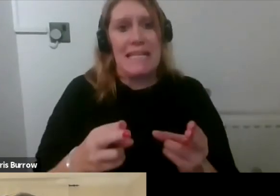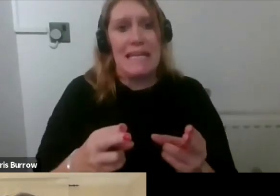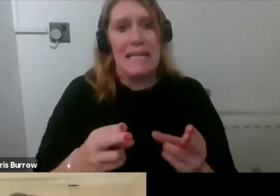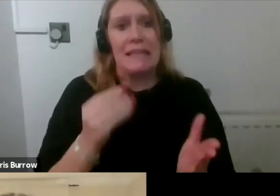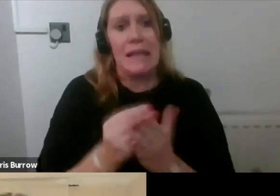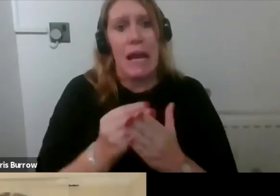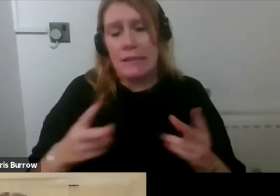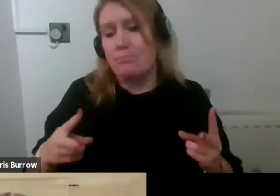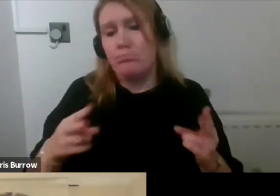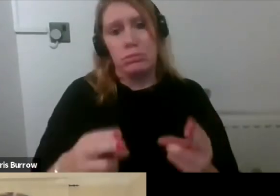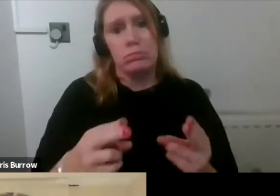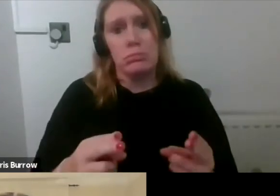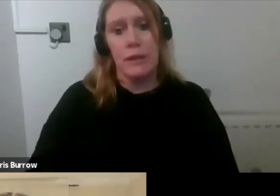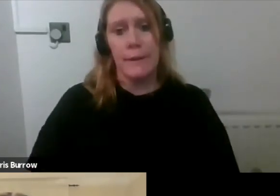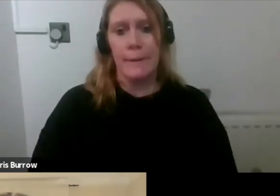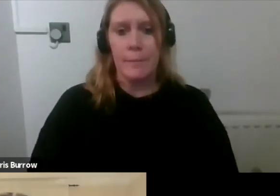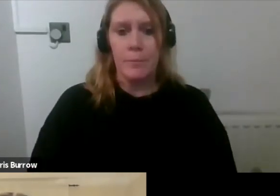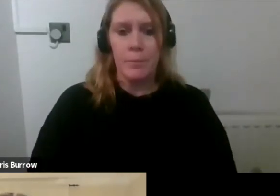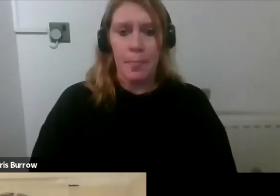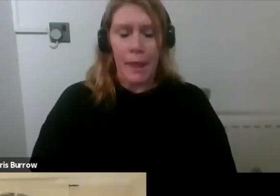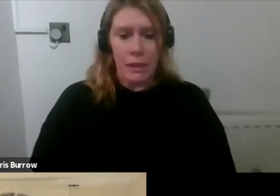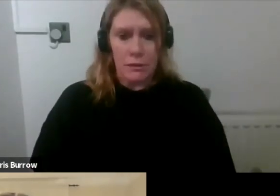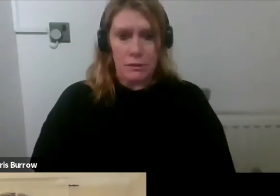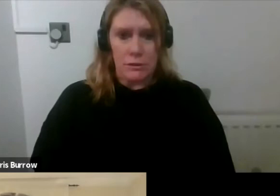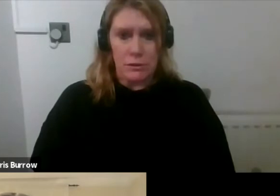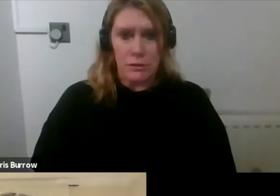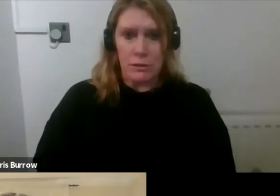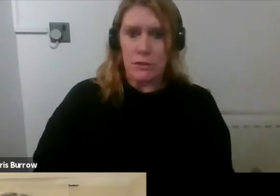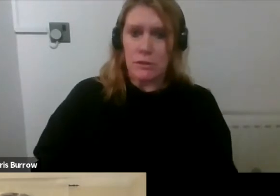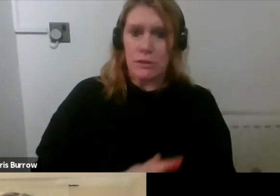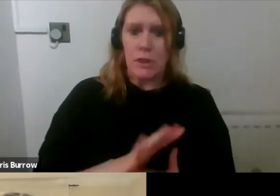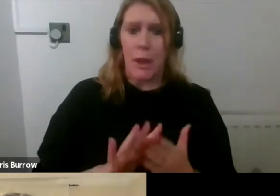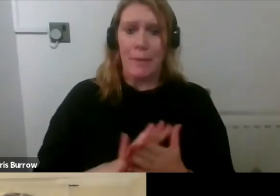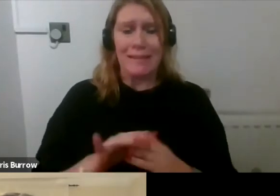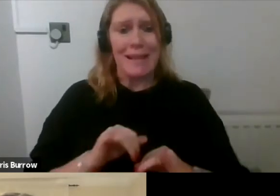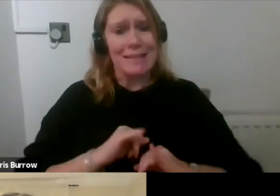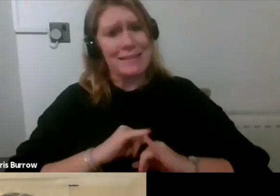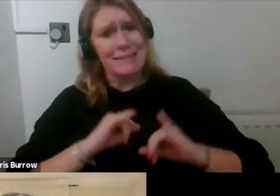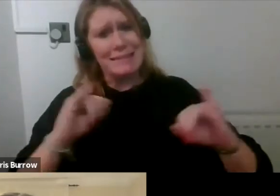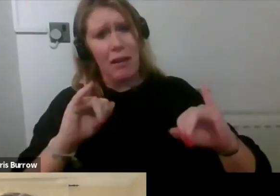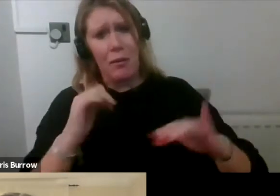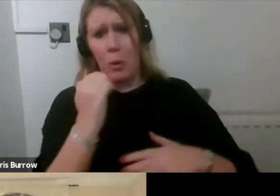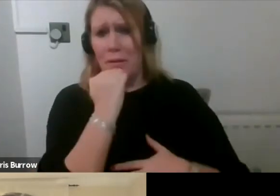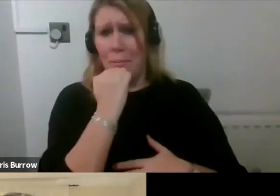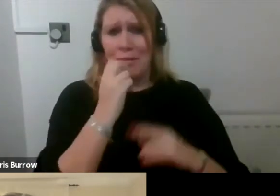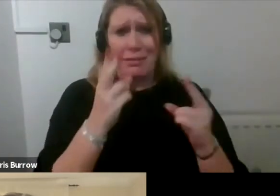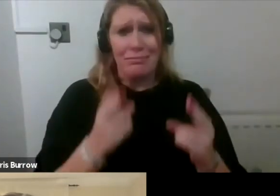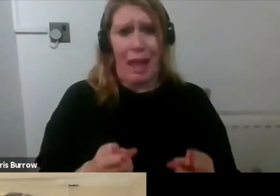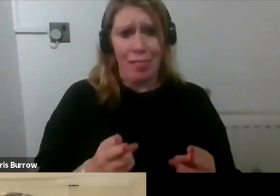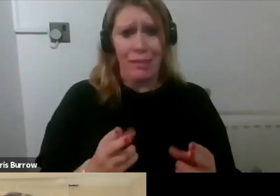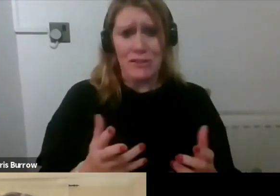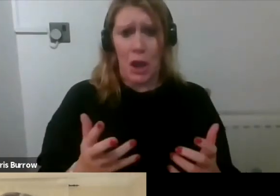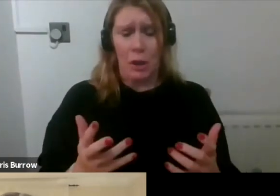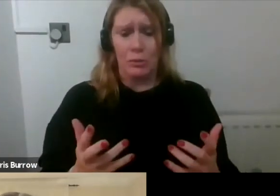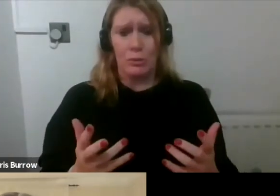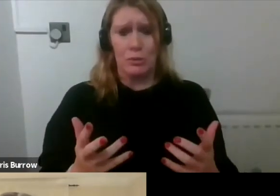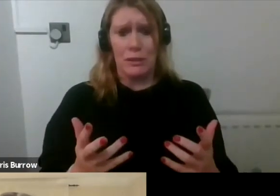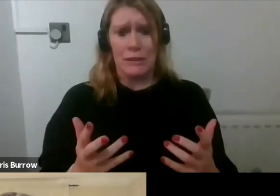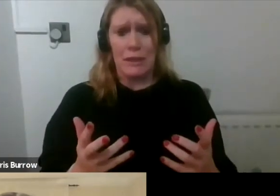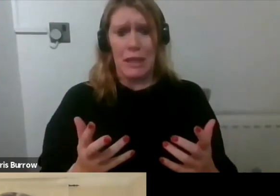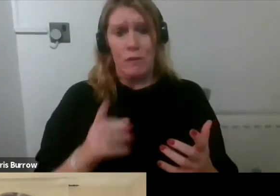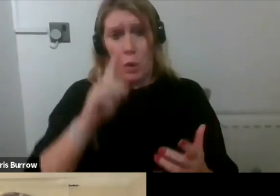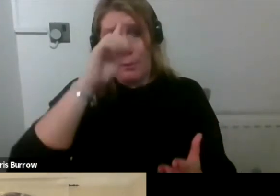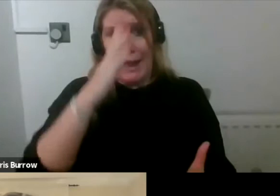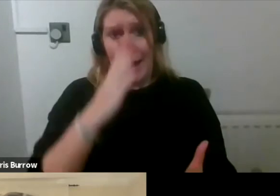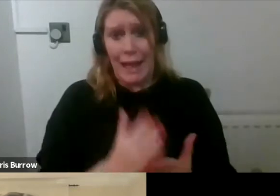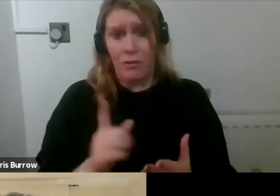how far do you have to be provoked? I mean, these are genocidal numbers, depending on who you believe and what you read. The